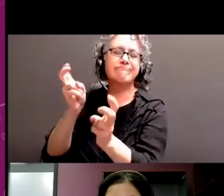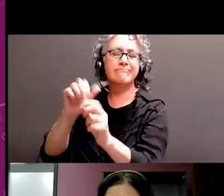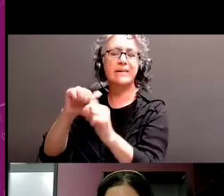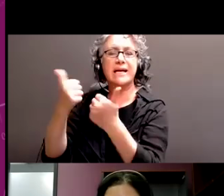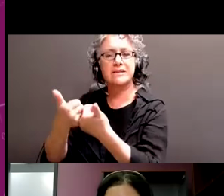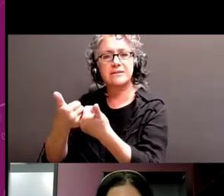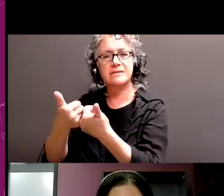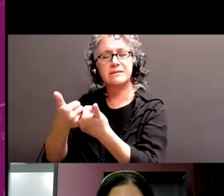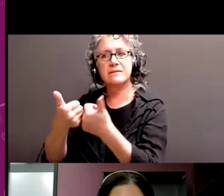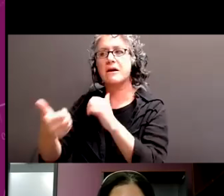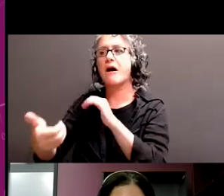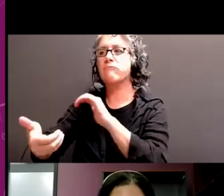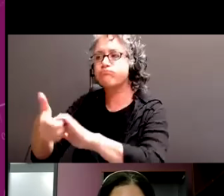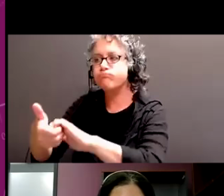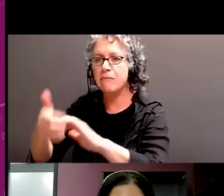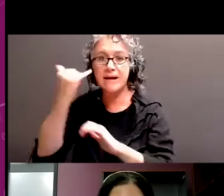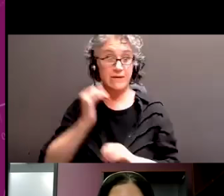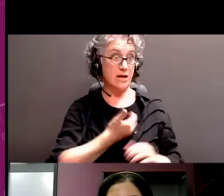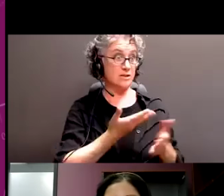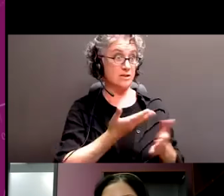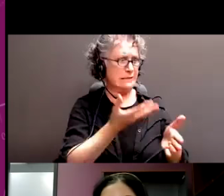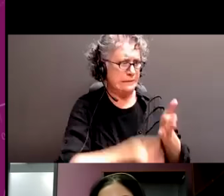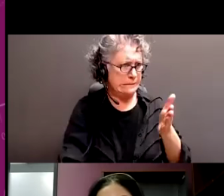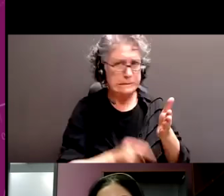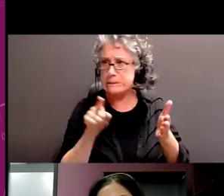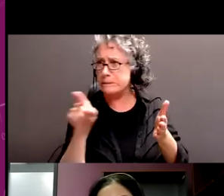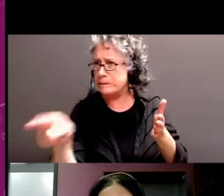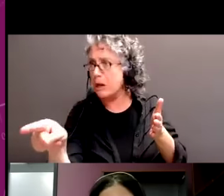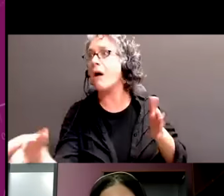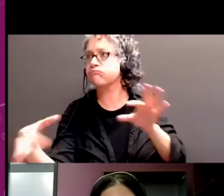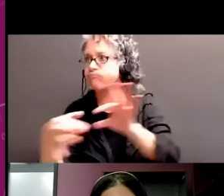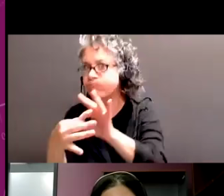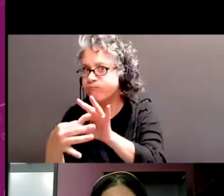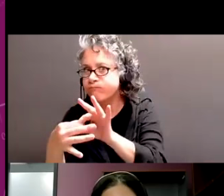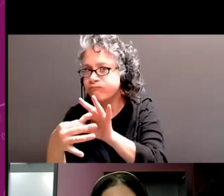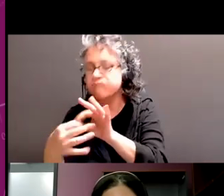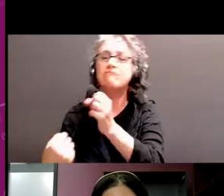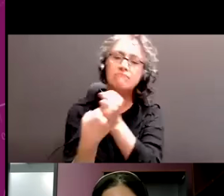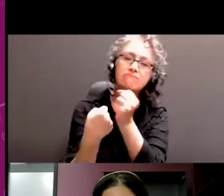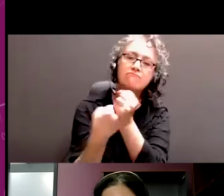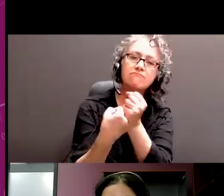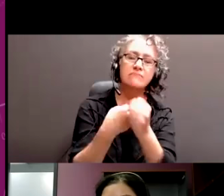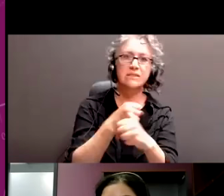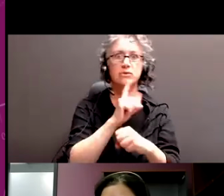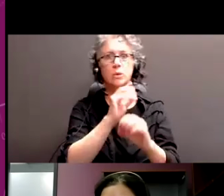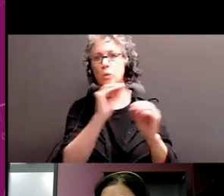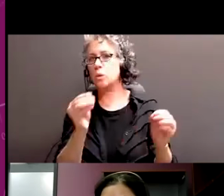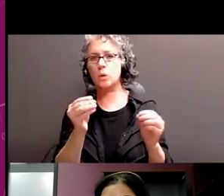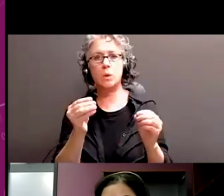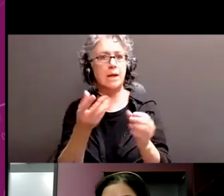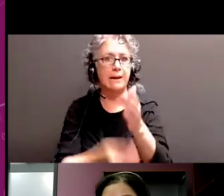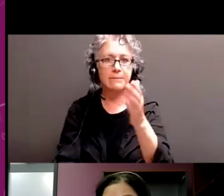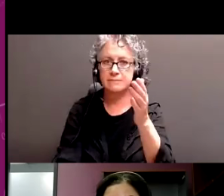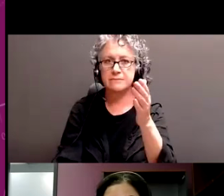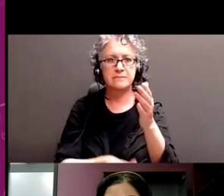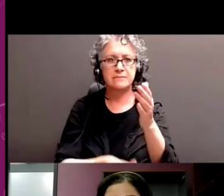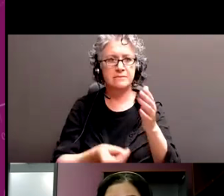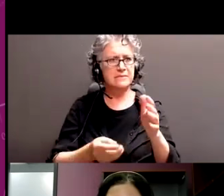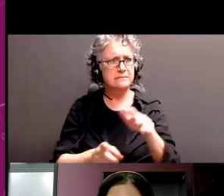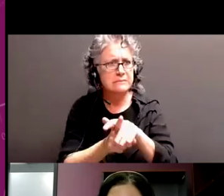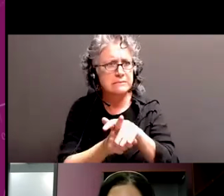bridging the gap in services and identifying emerging trends and issues that are relevant to the